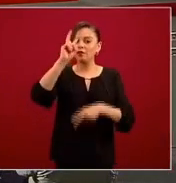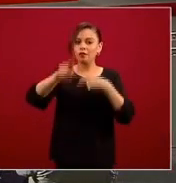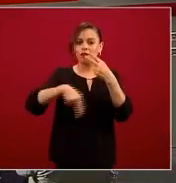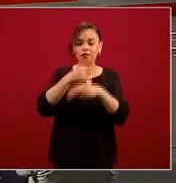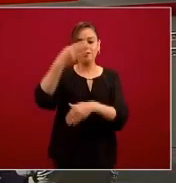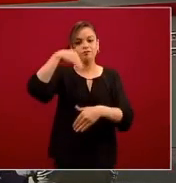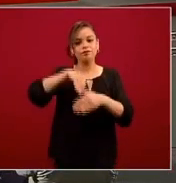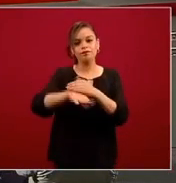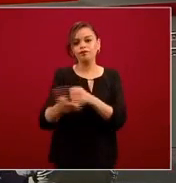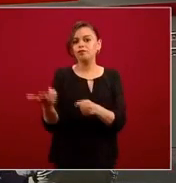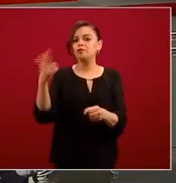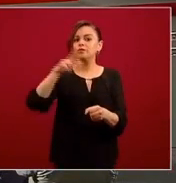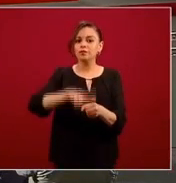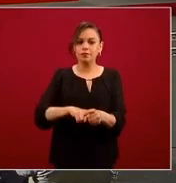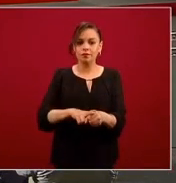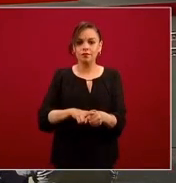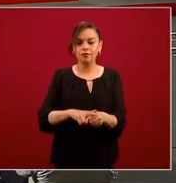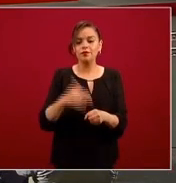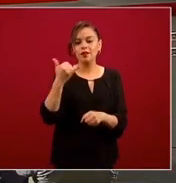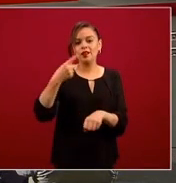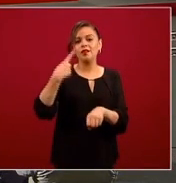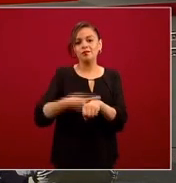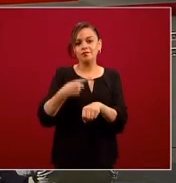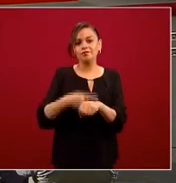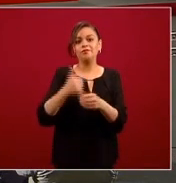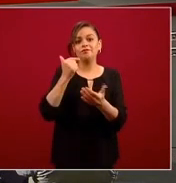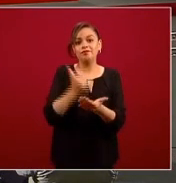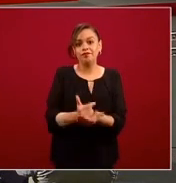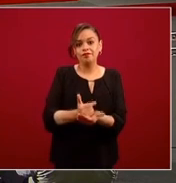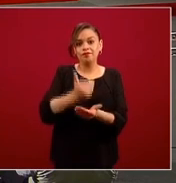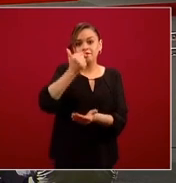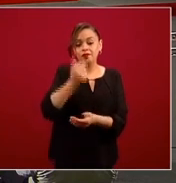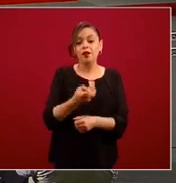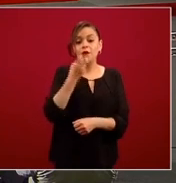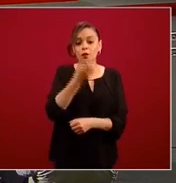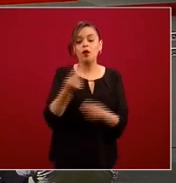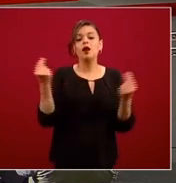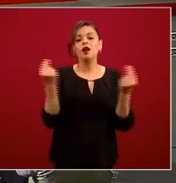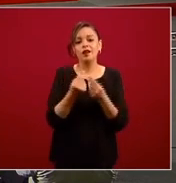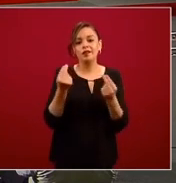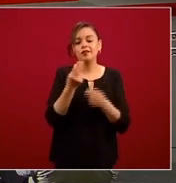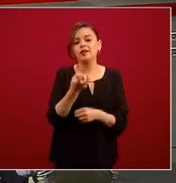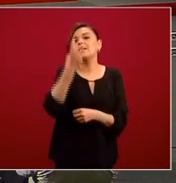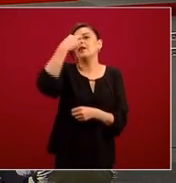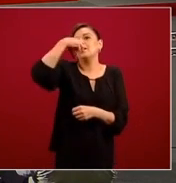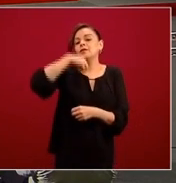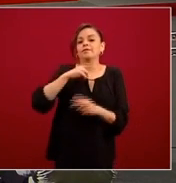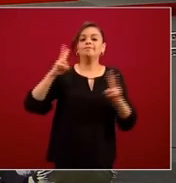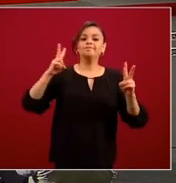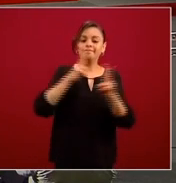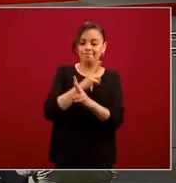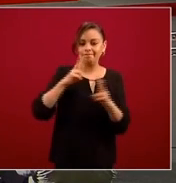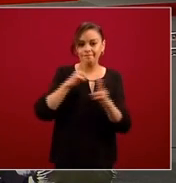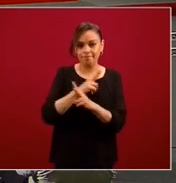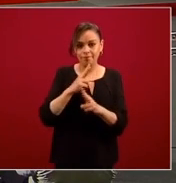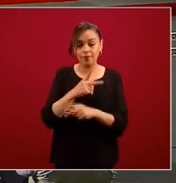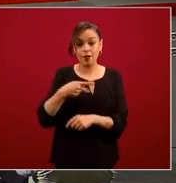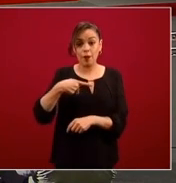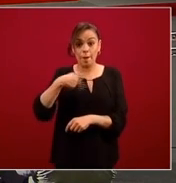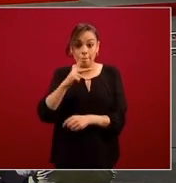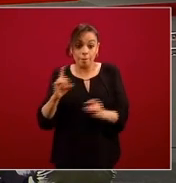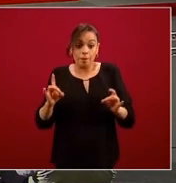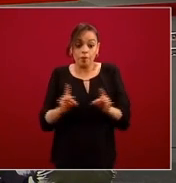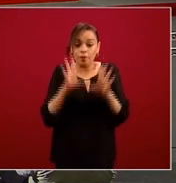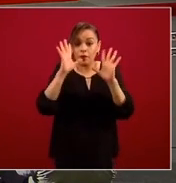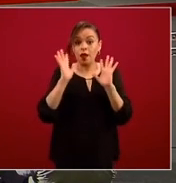can do as a society is to prevent these older people and these vulnerable patients to reach a state